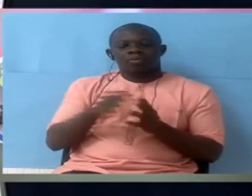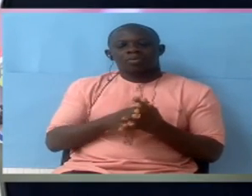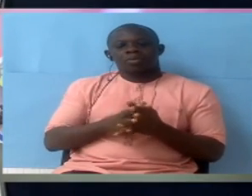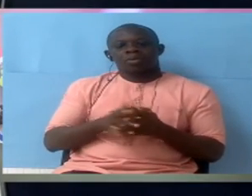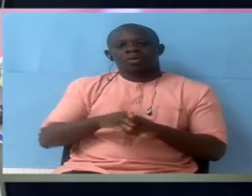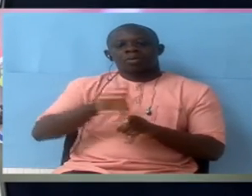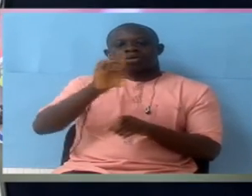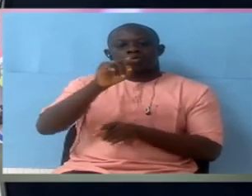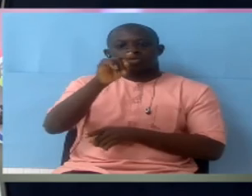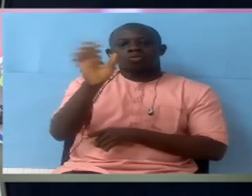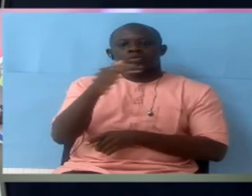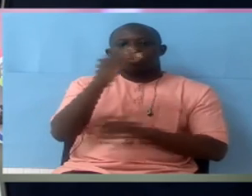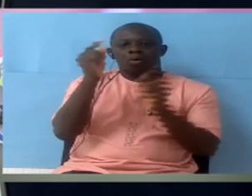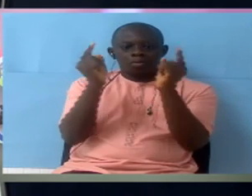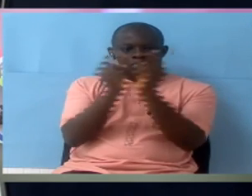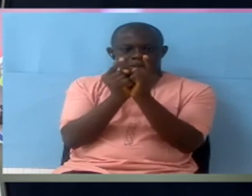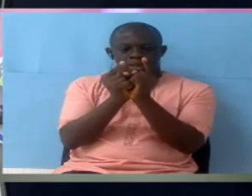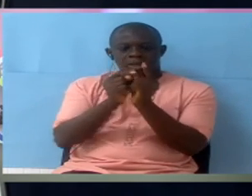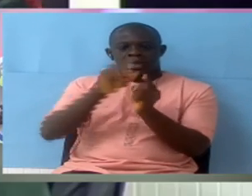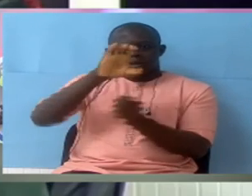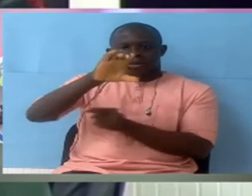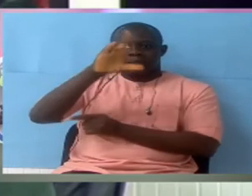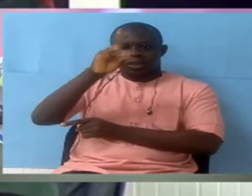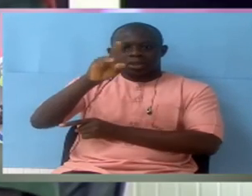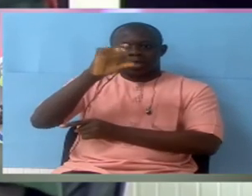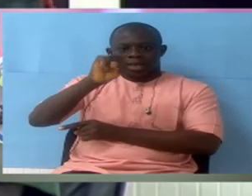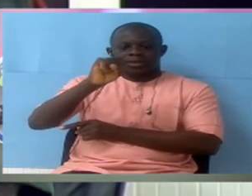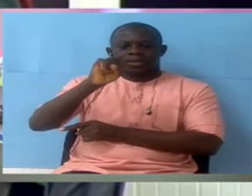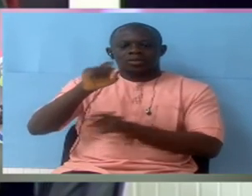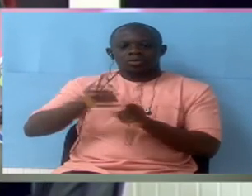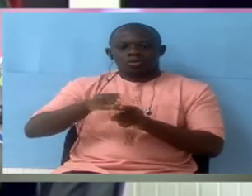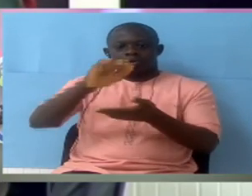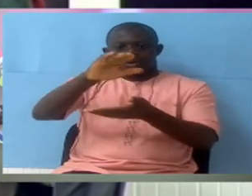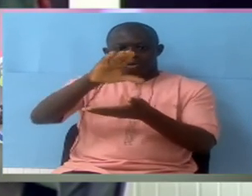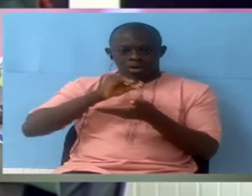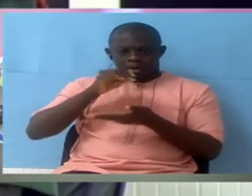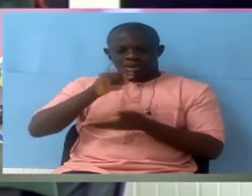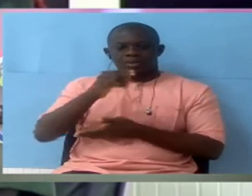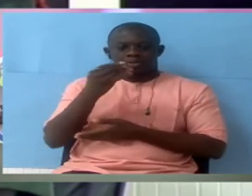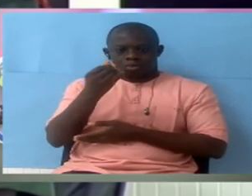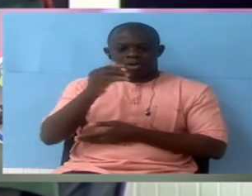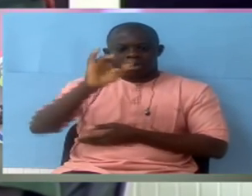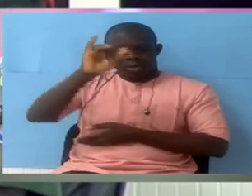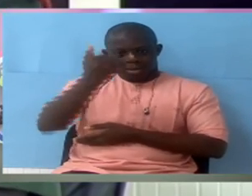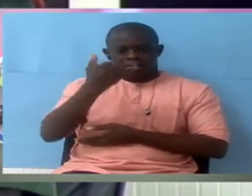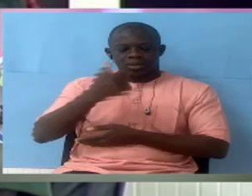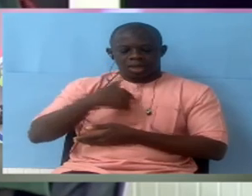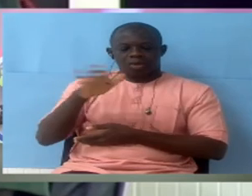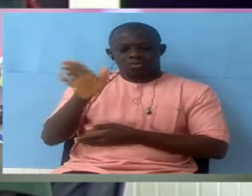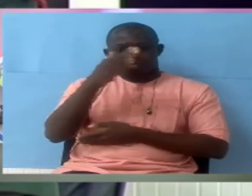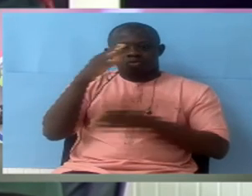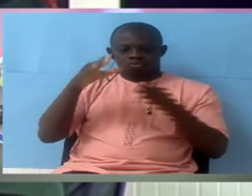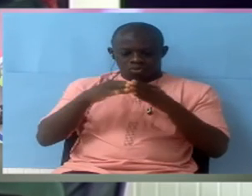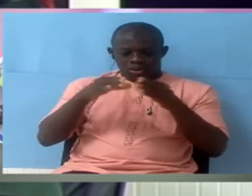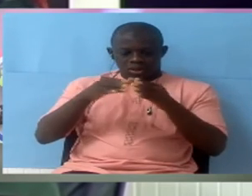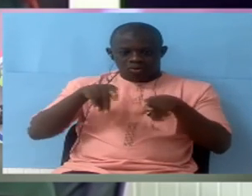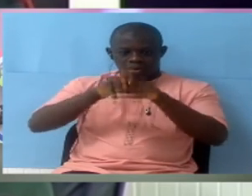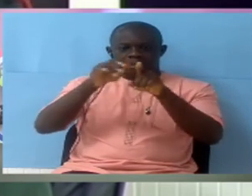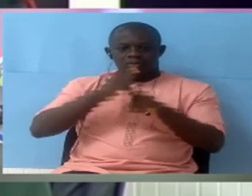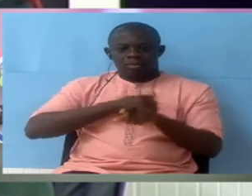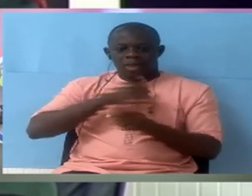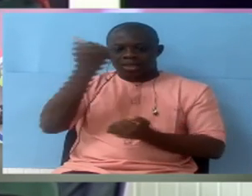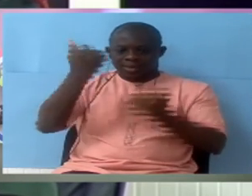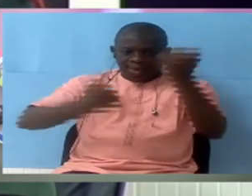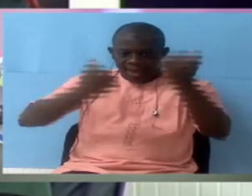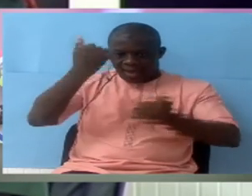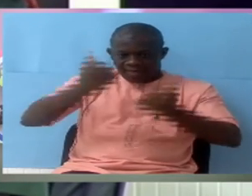the CDS office to collect the money? Yes, I went to CDS. Yes. Wow. I went with my driver to the CDS